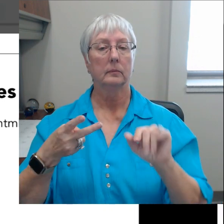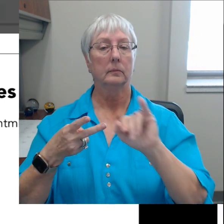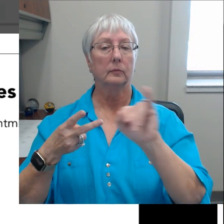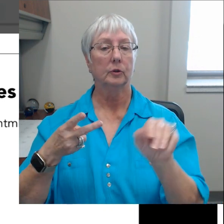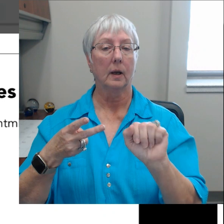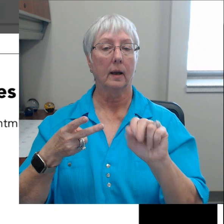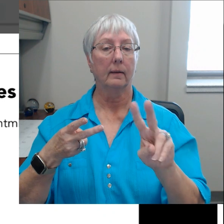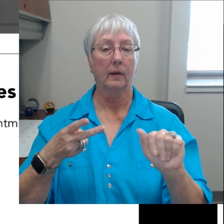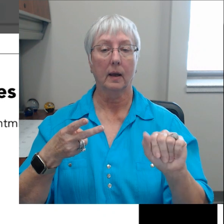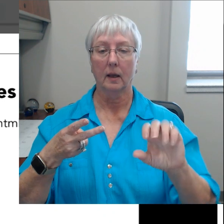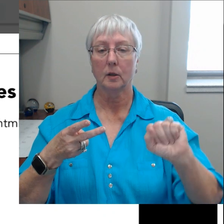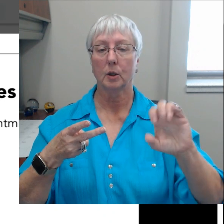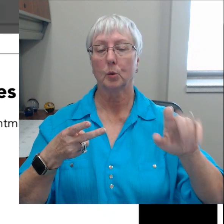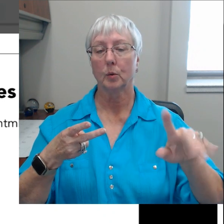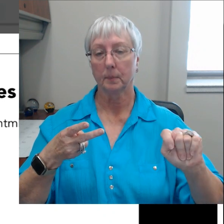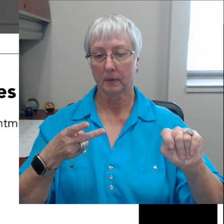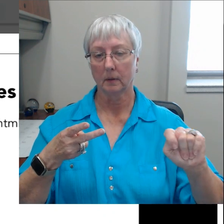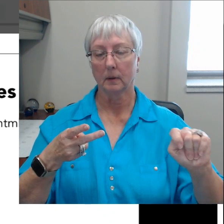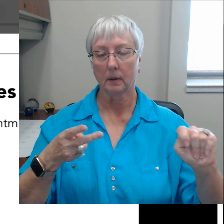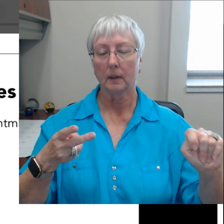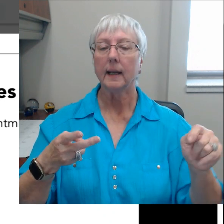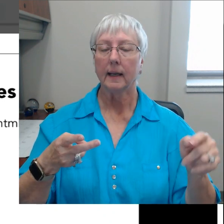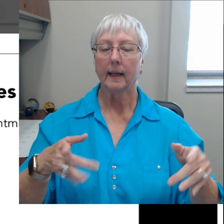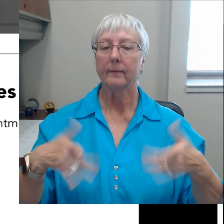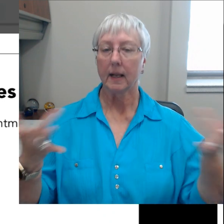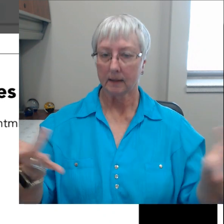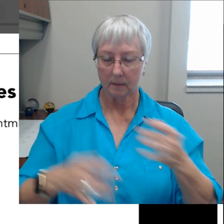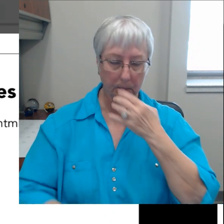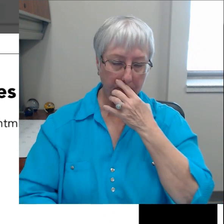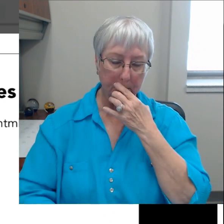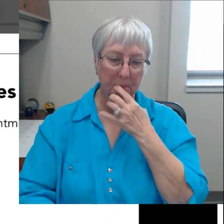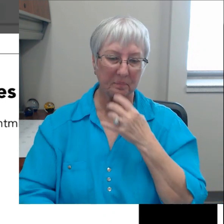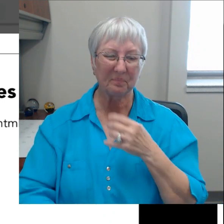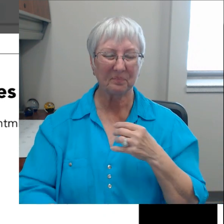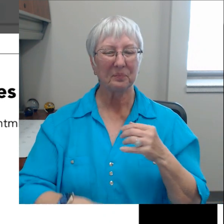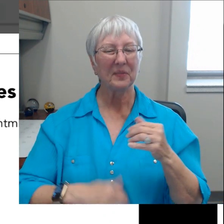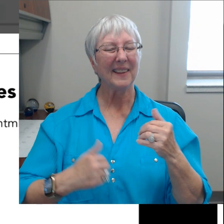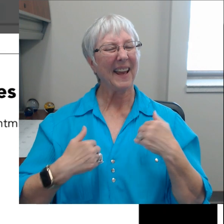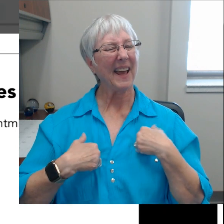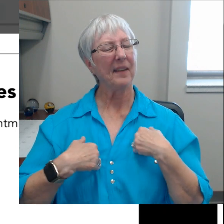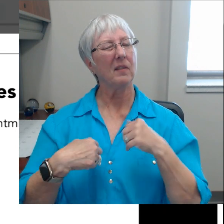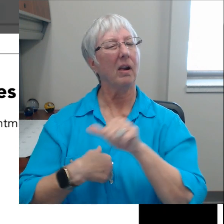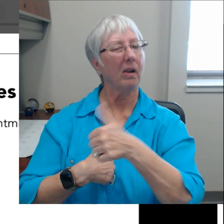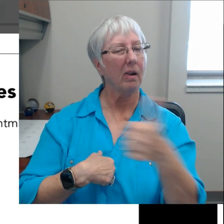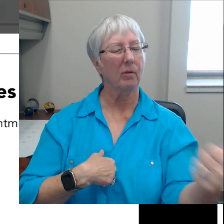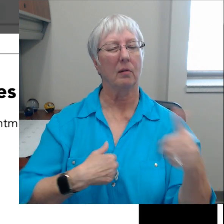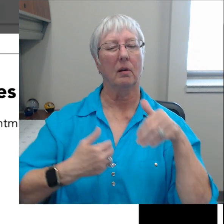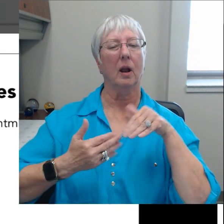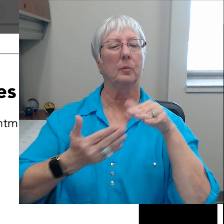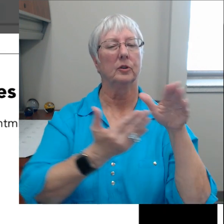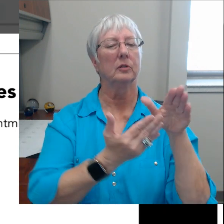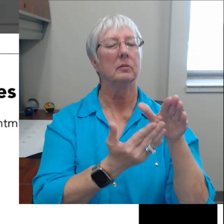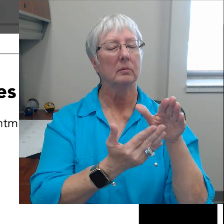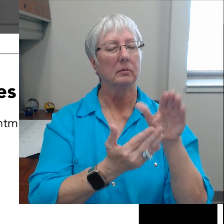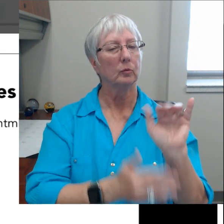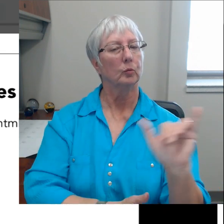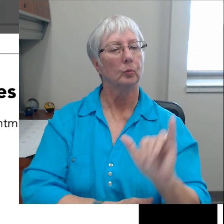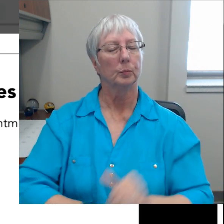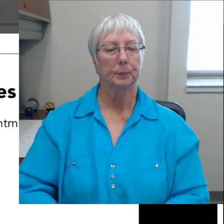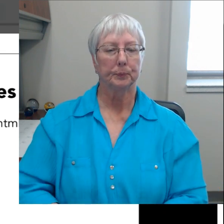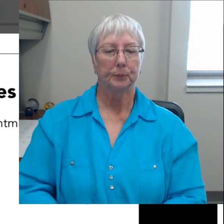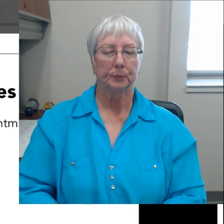using the CSS classes in this tutorial, but it's good to know that more advanced options are available if you happen to need them. Let's add the